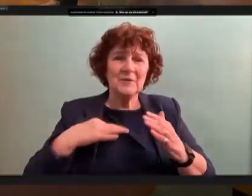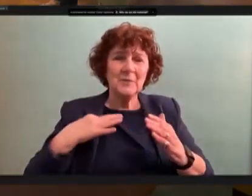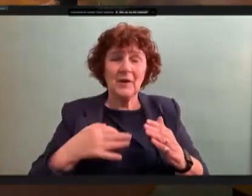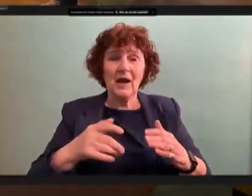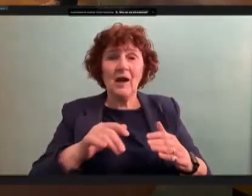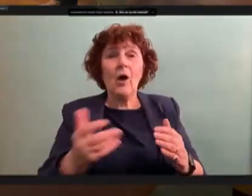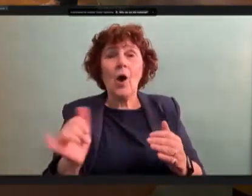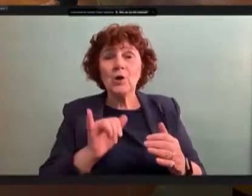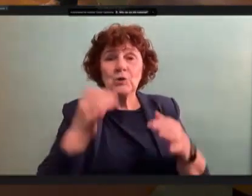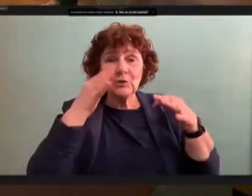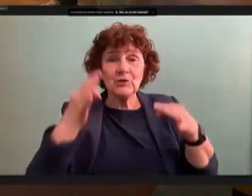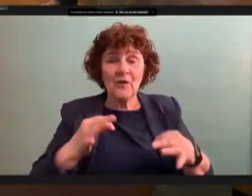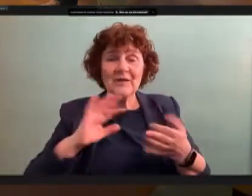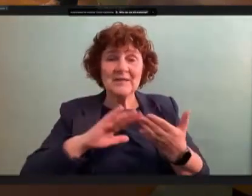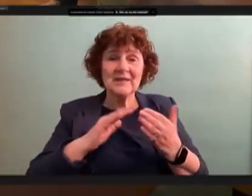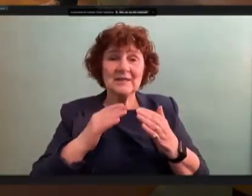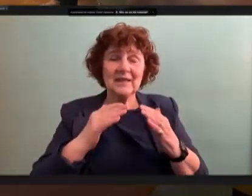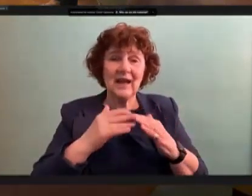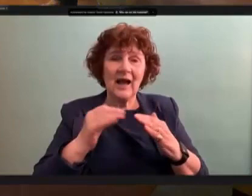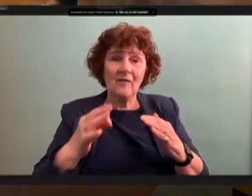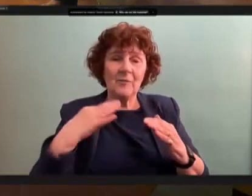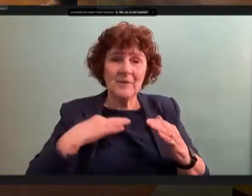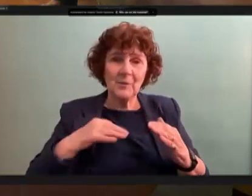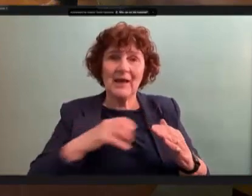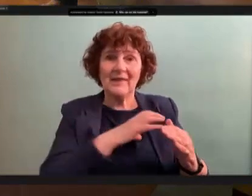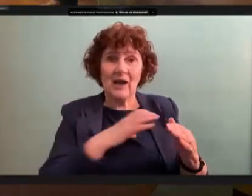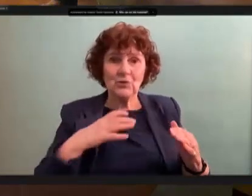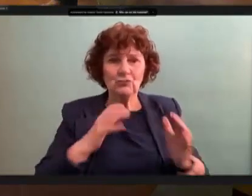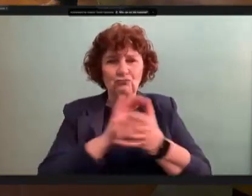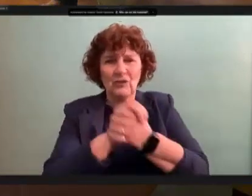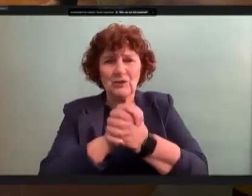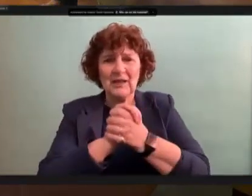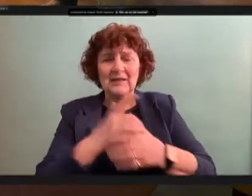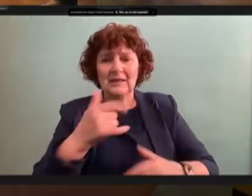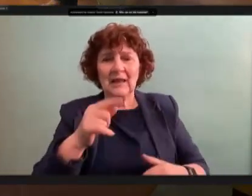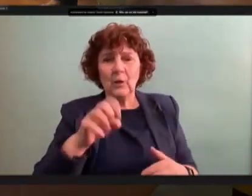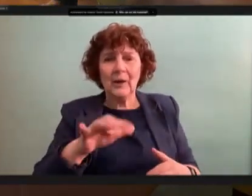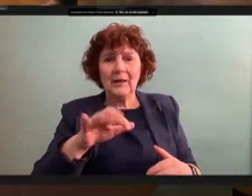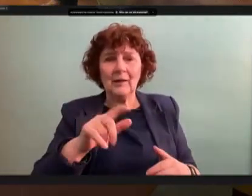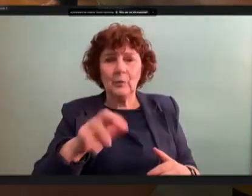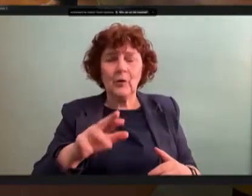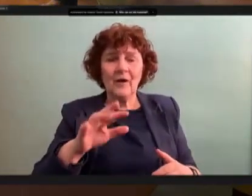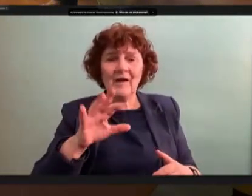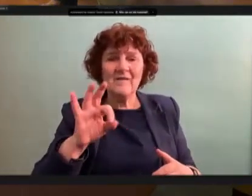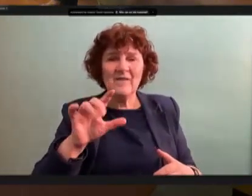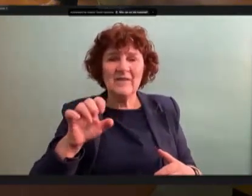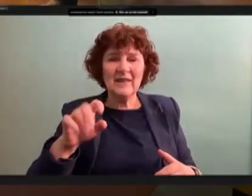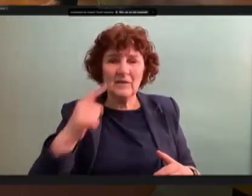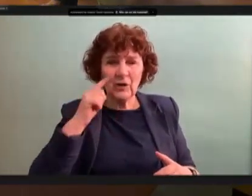the Council of the City of Pittsburgh does hereby congratulate the Gateway Clipper Fleet on its 65th